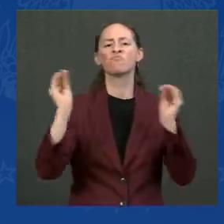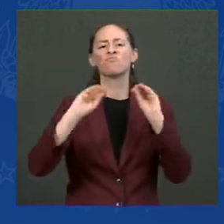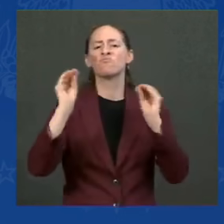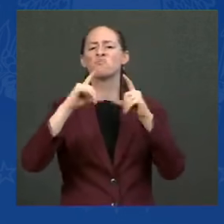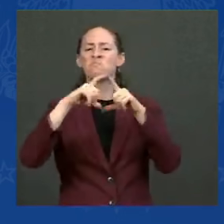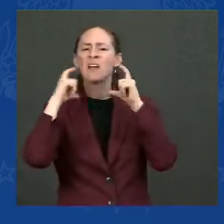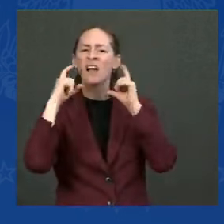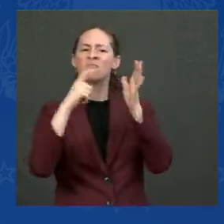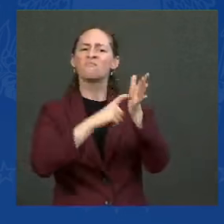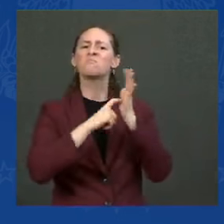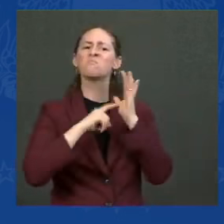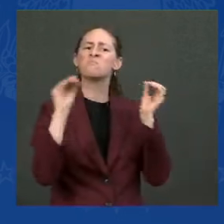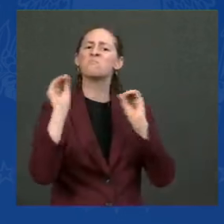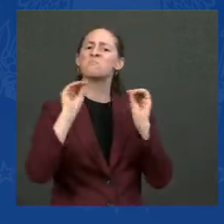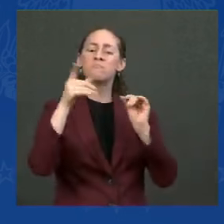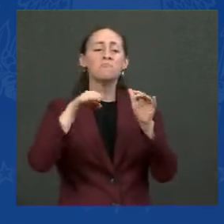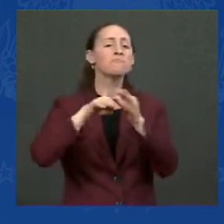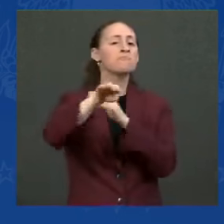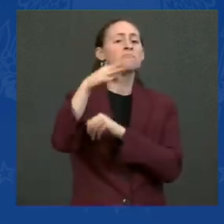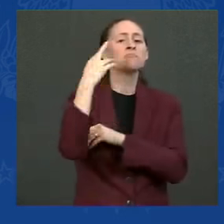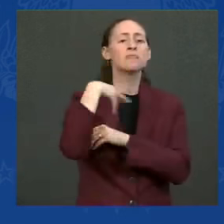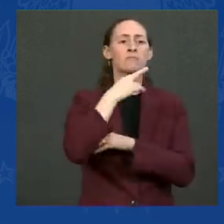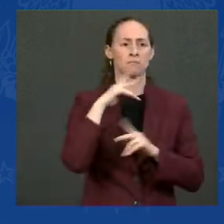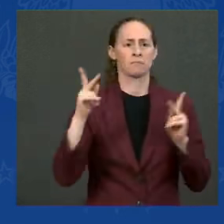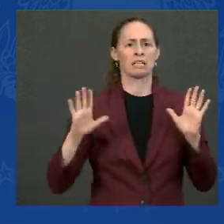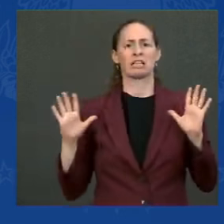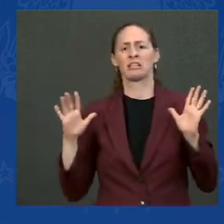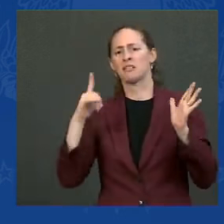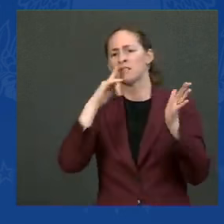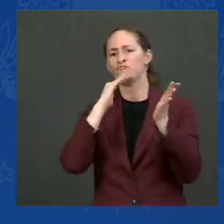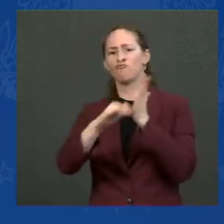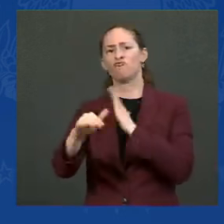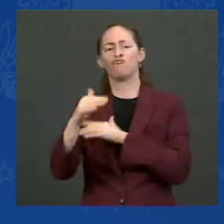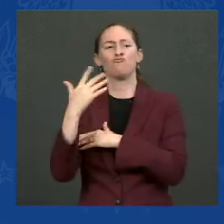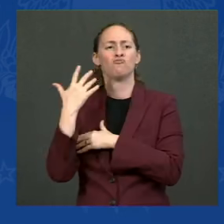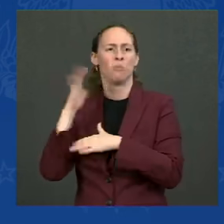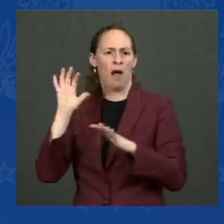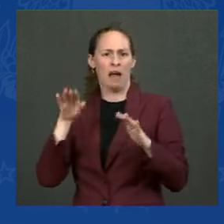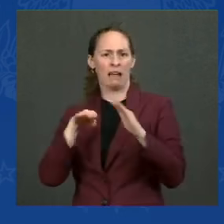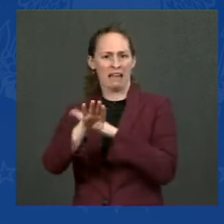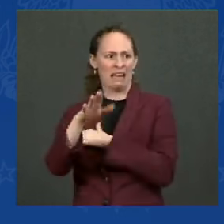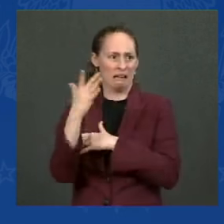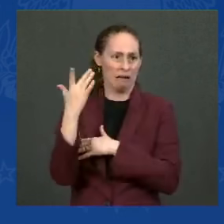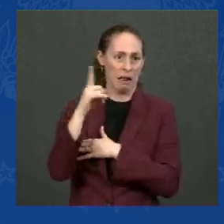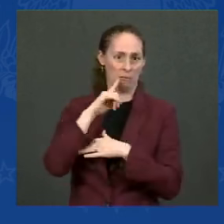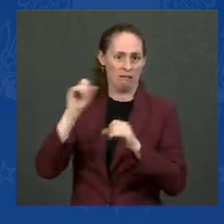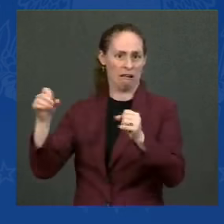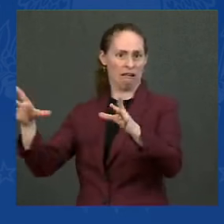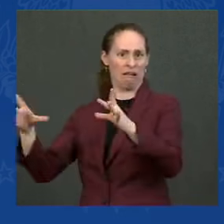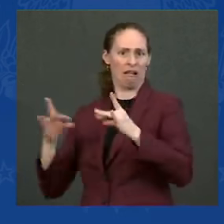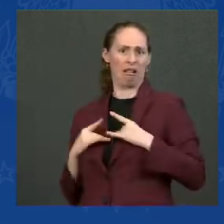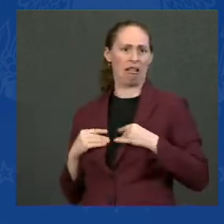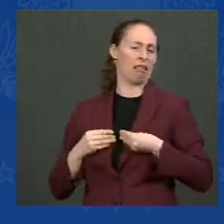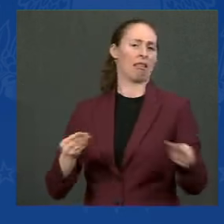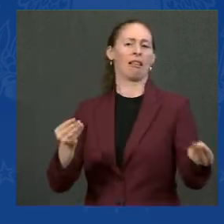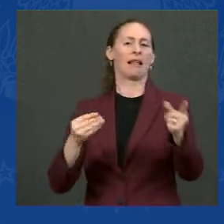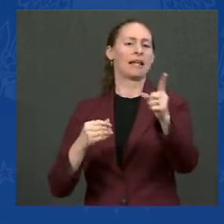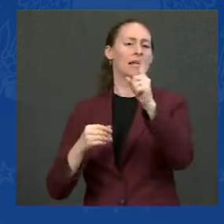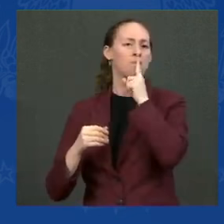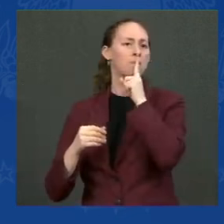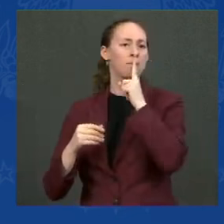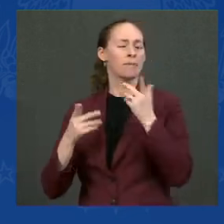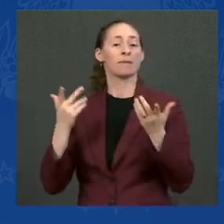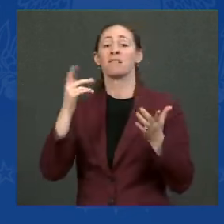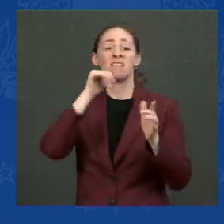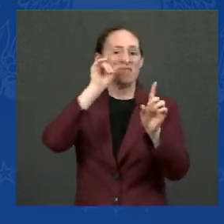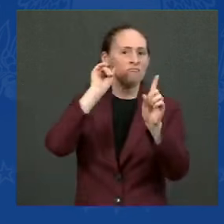theaters, people are not going in anywhere near the numbers because they're worried they're going to get sick. I've tried everything in my power